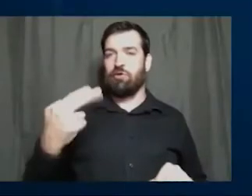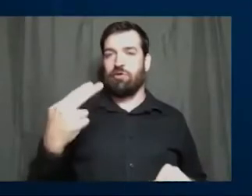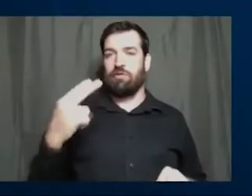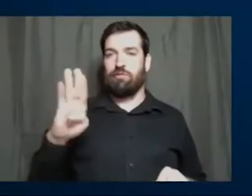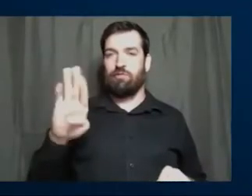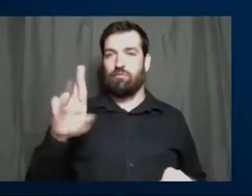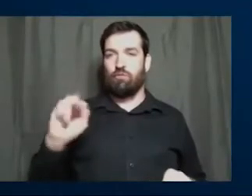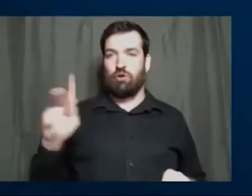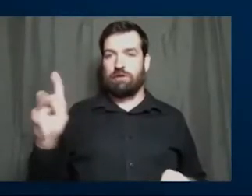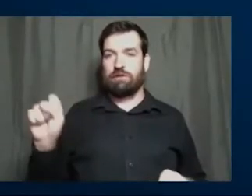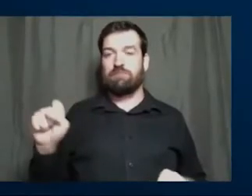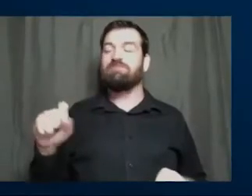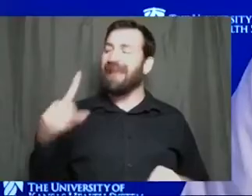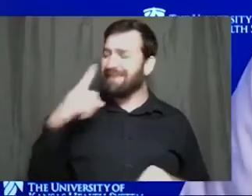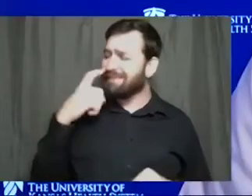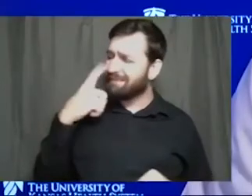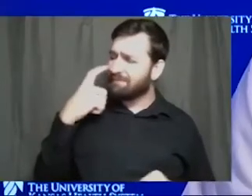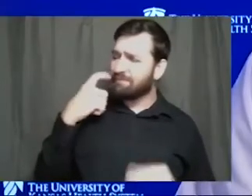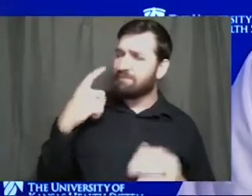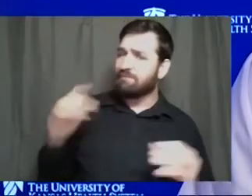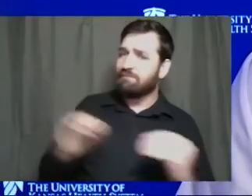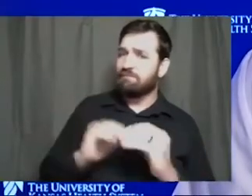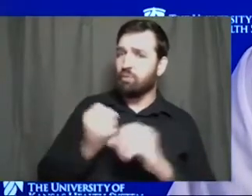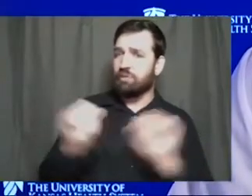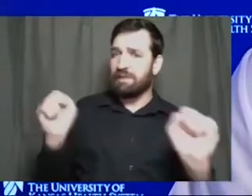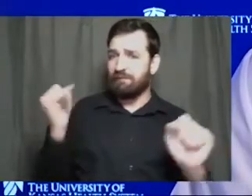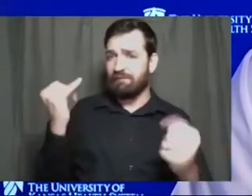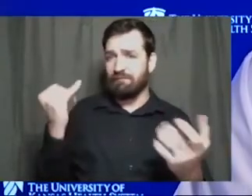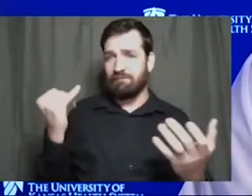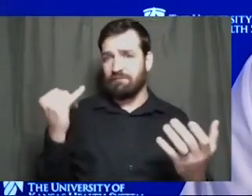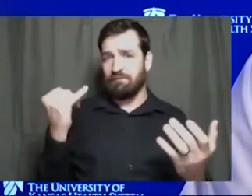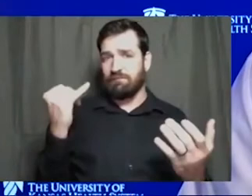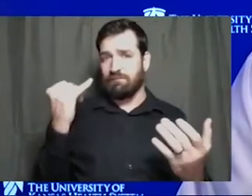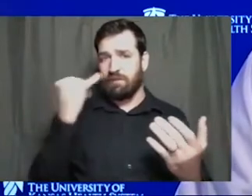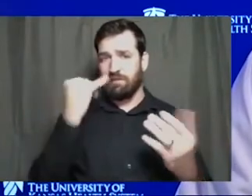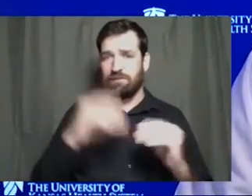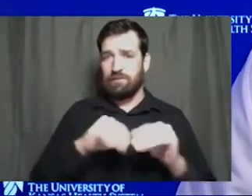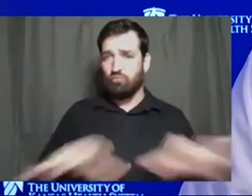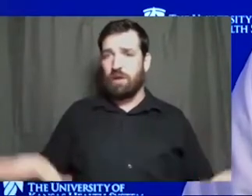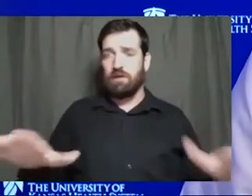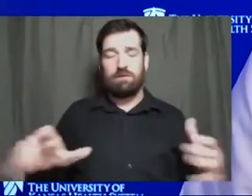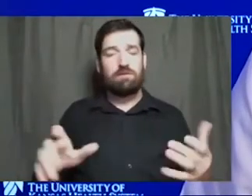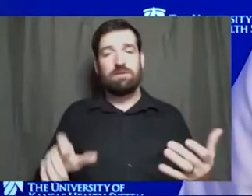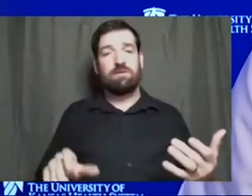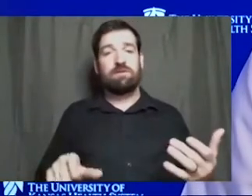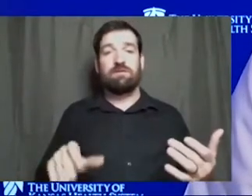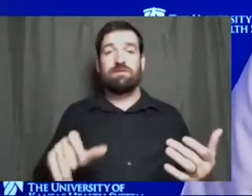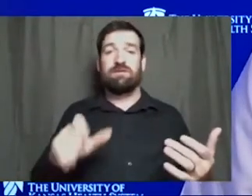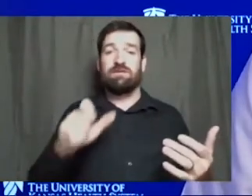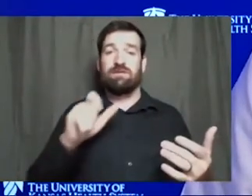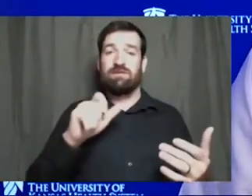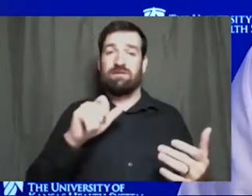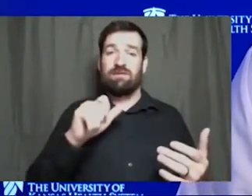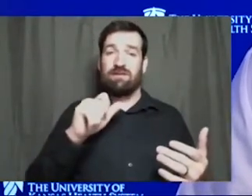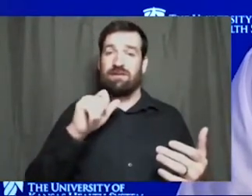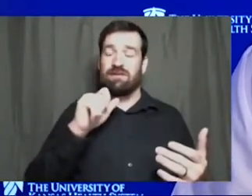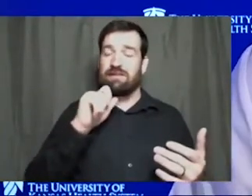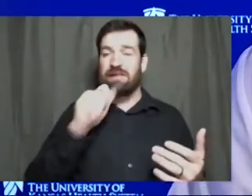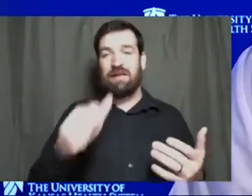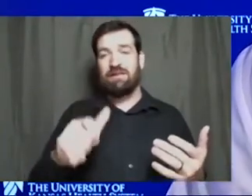going to be safer if there is any viral spread. It's not going to be too far down from where you're going, just because